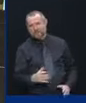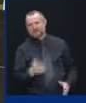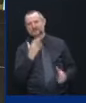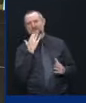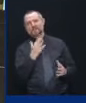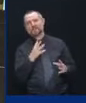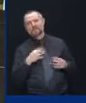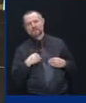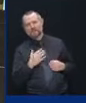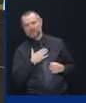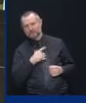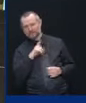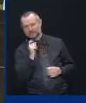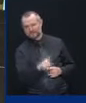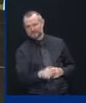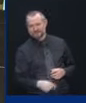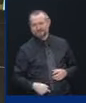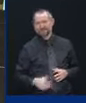Thank you, Dave. So,